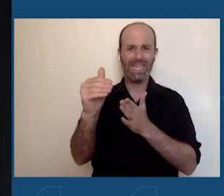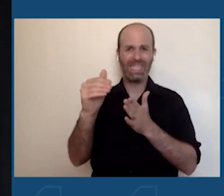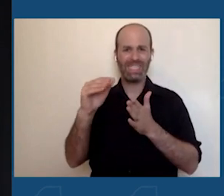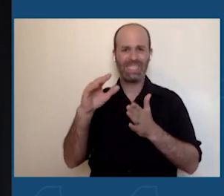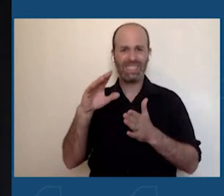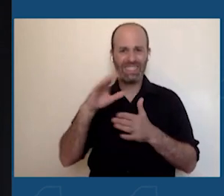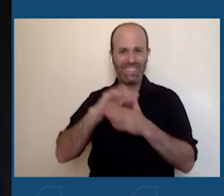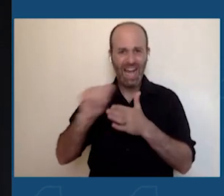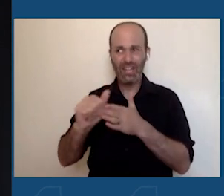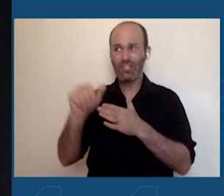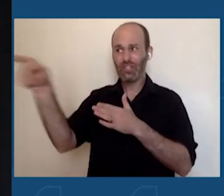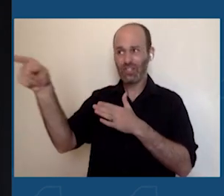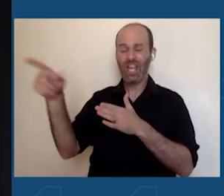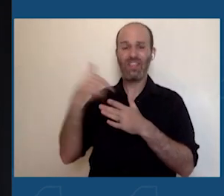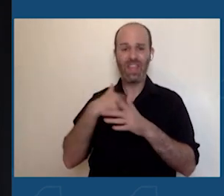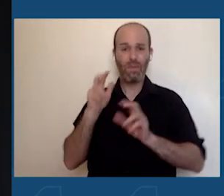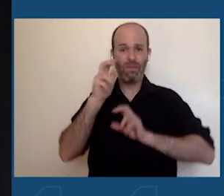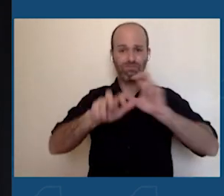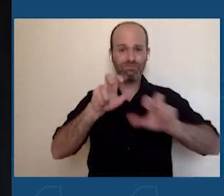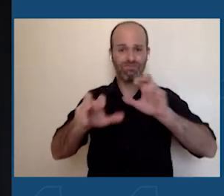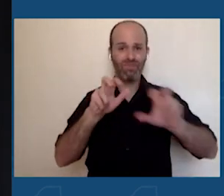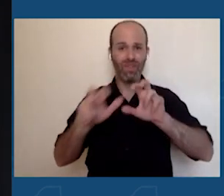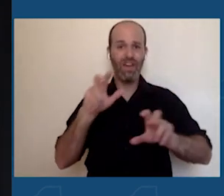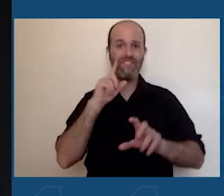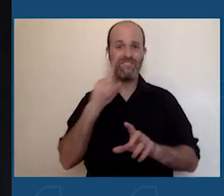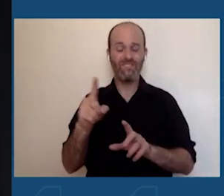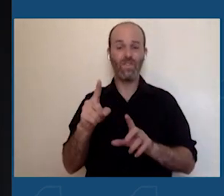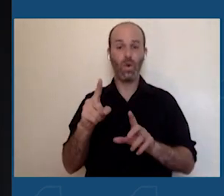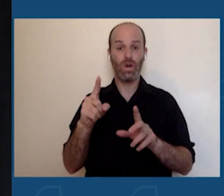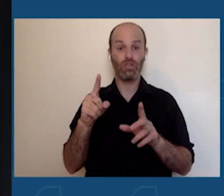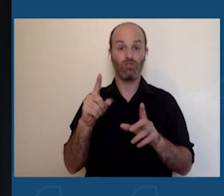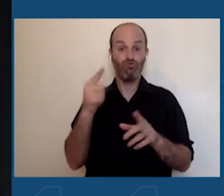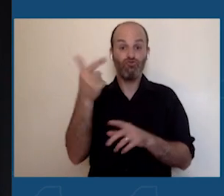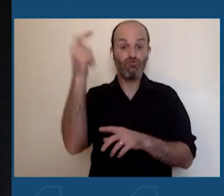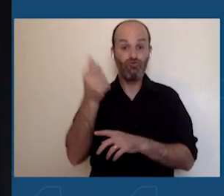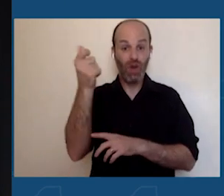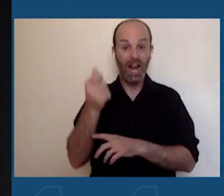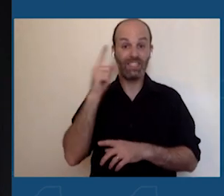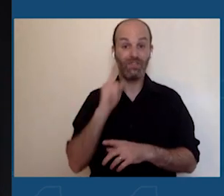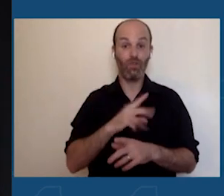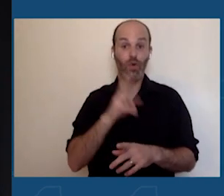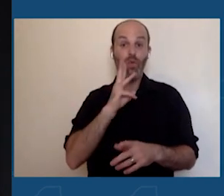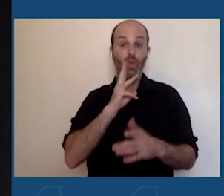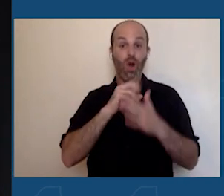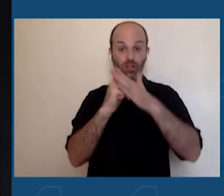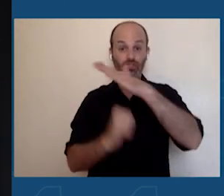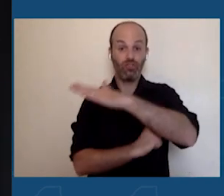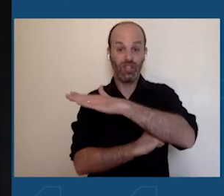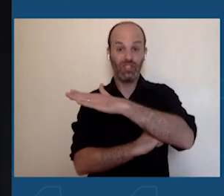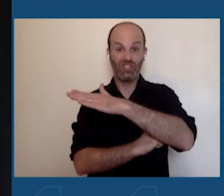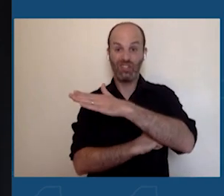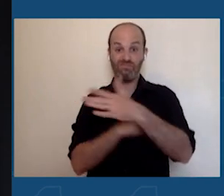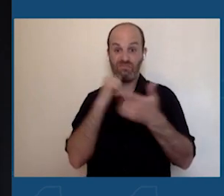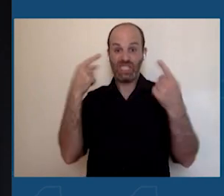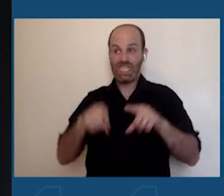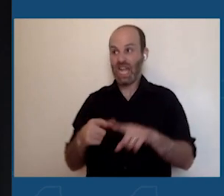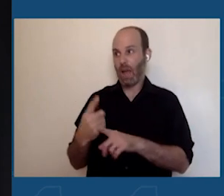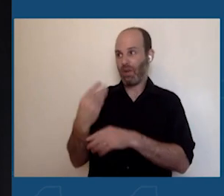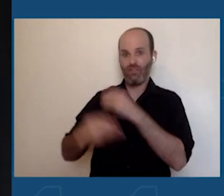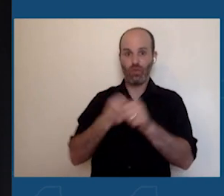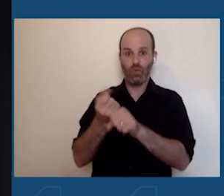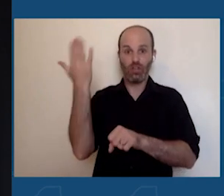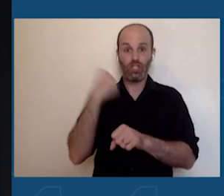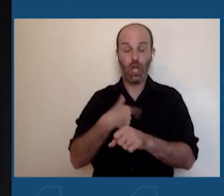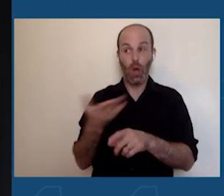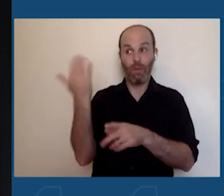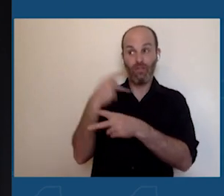has been putting into grants for water infrastructure. It didn't even exist a few years ago. We were just doing loans. Now it's a massive